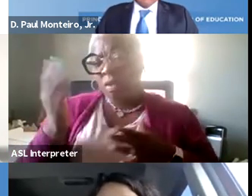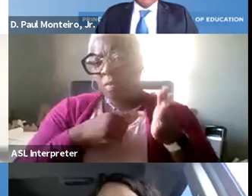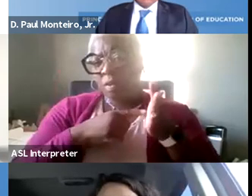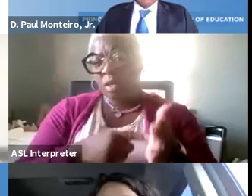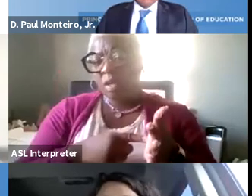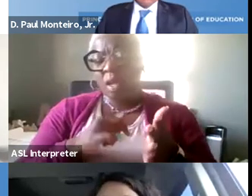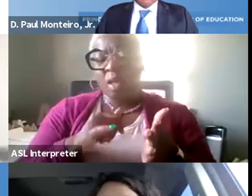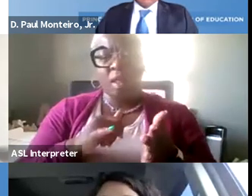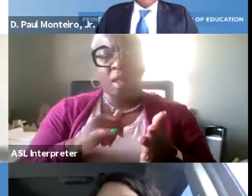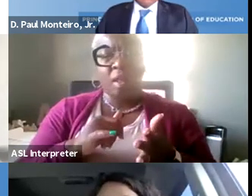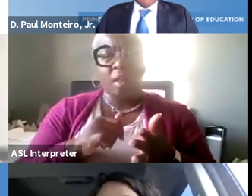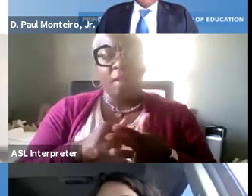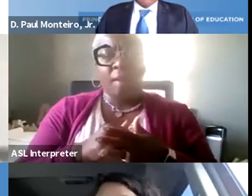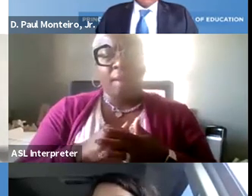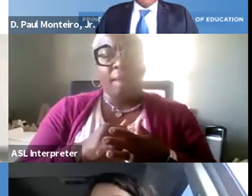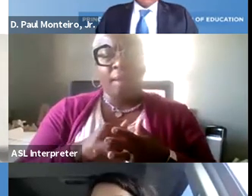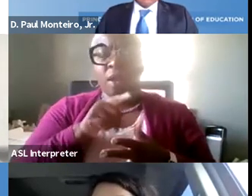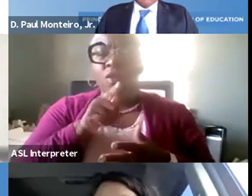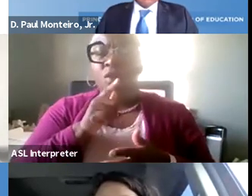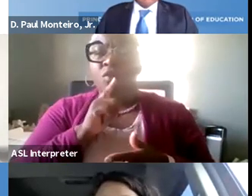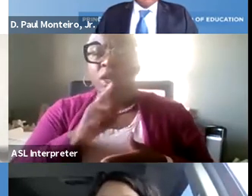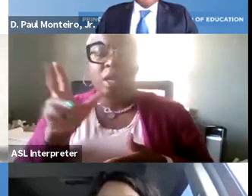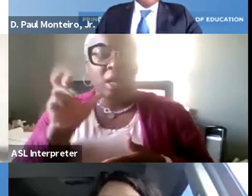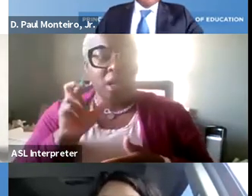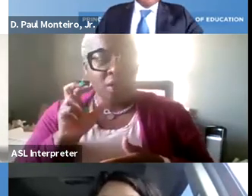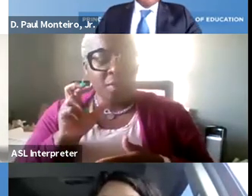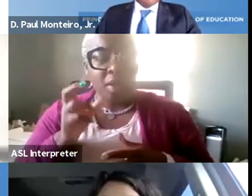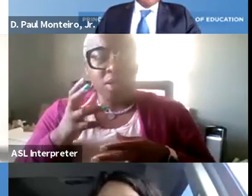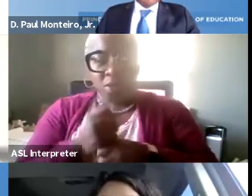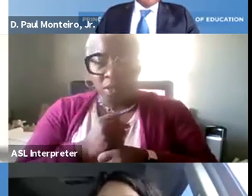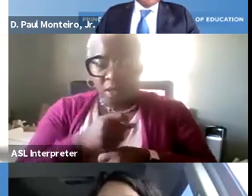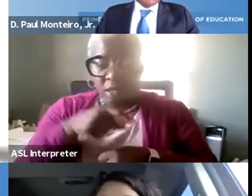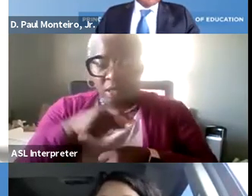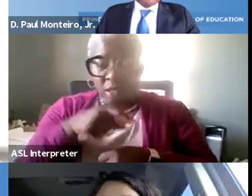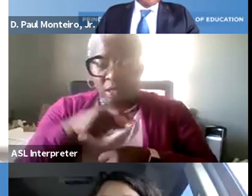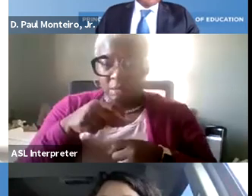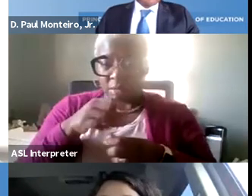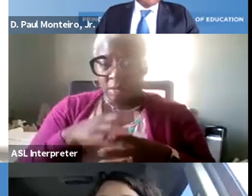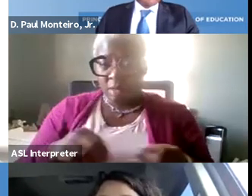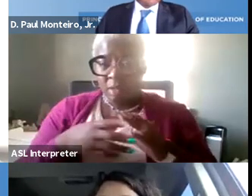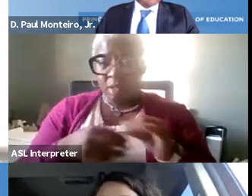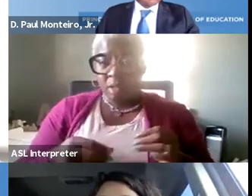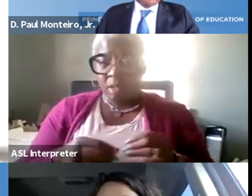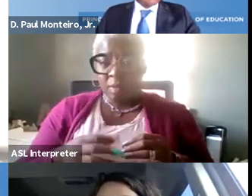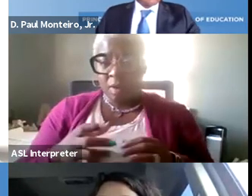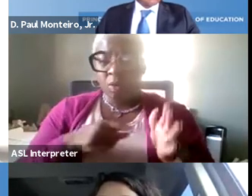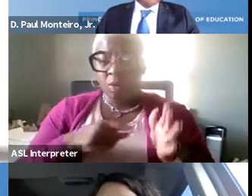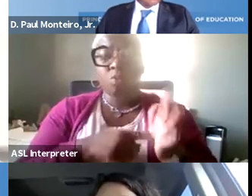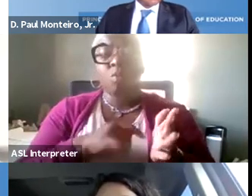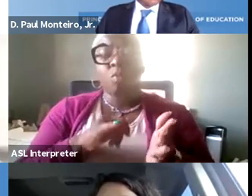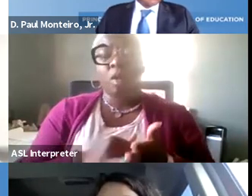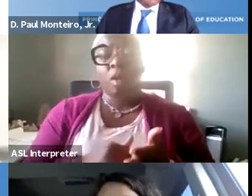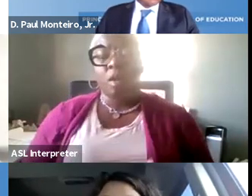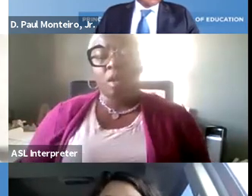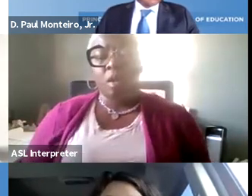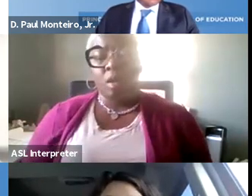that presentation that you didn't really hear in this one because it was condensed. I just want to kind of point out that, you